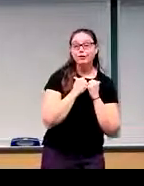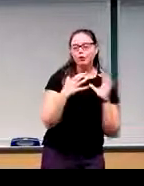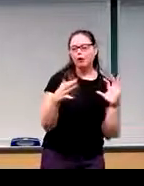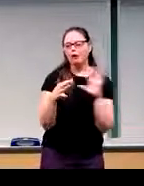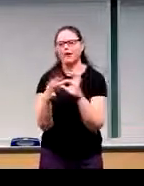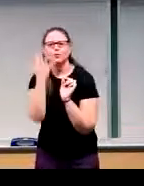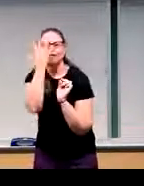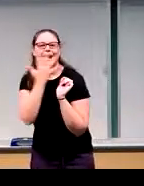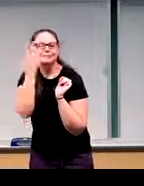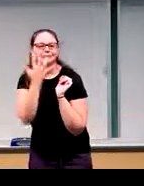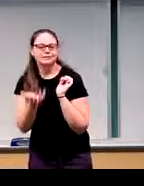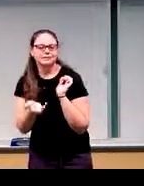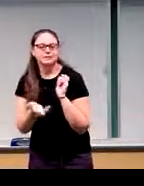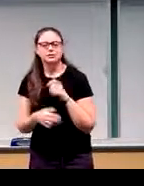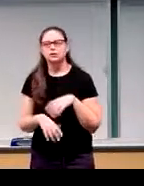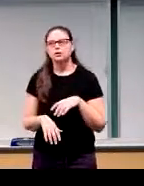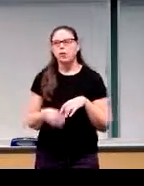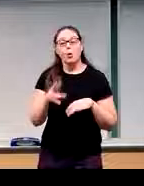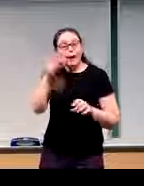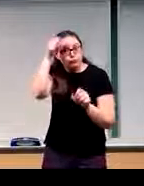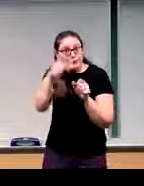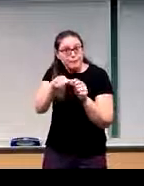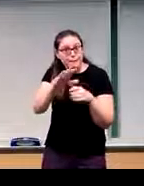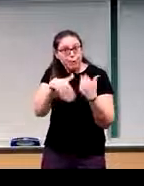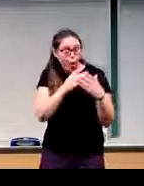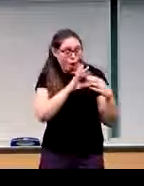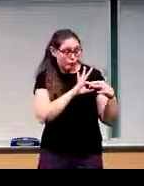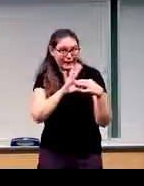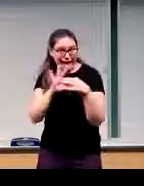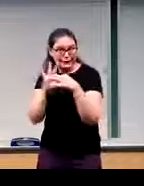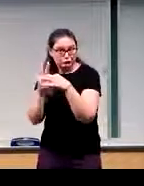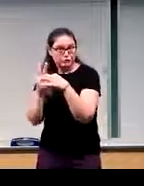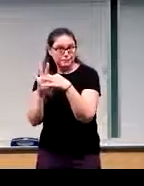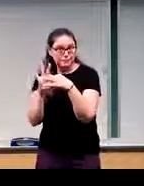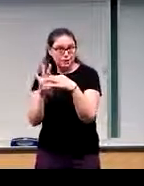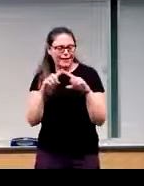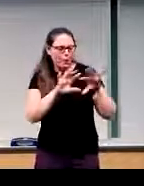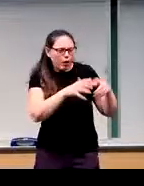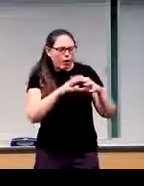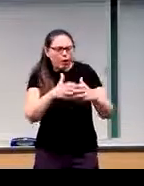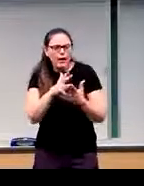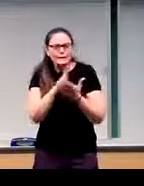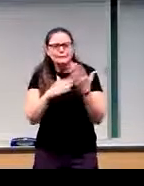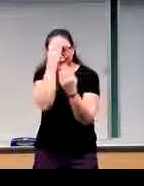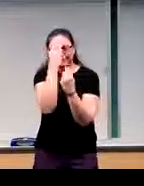faces. It also remembers all the relationships in a group, manipulates information about